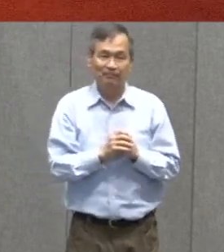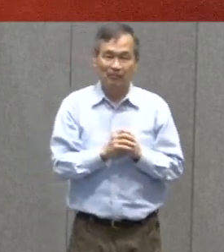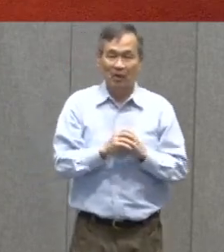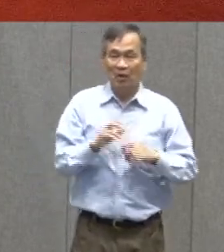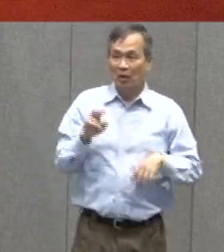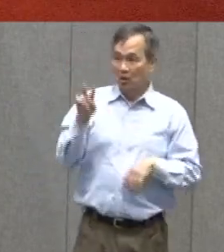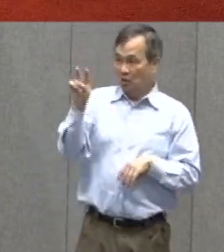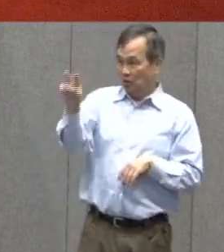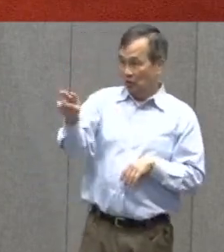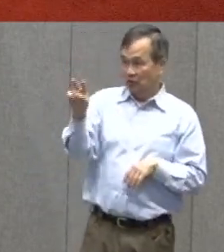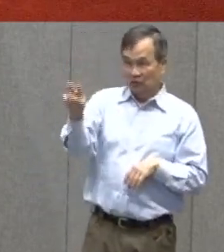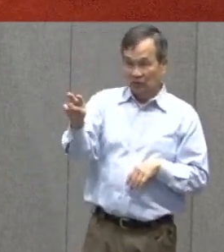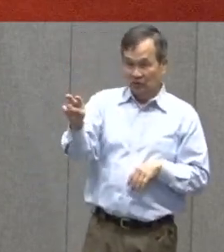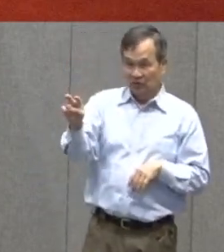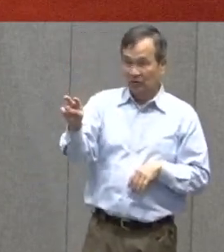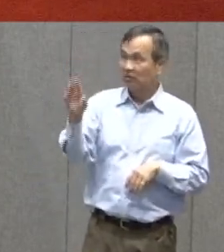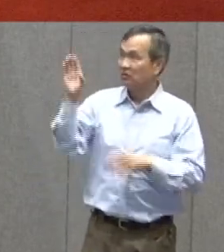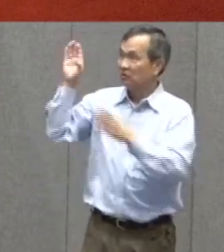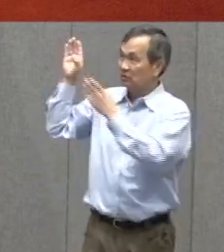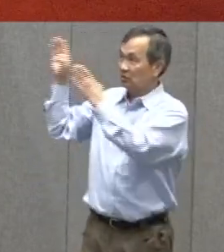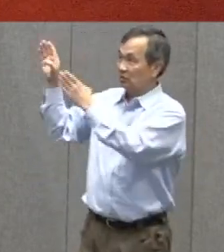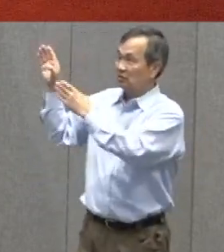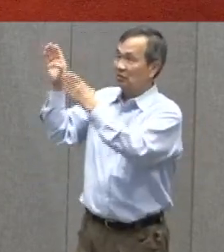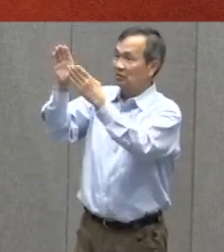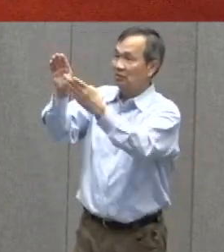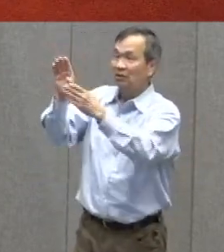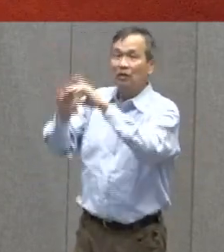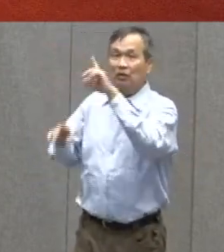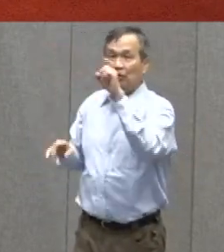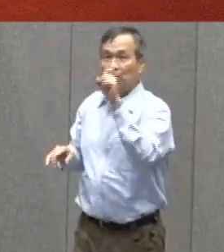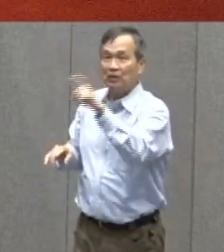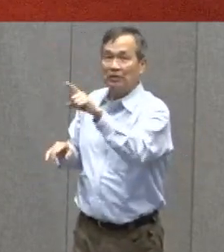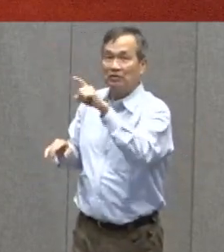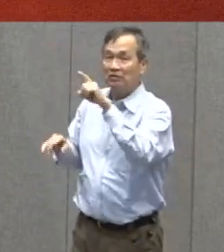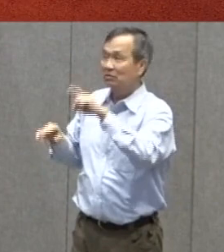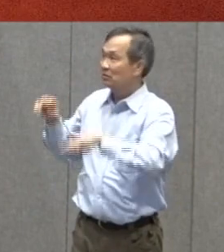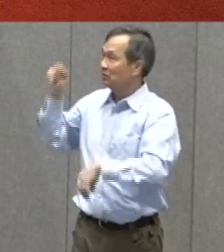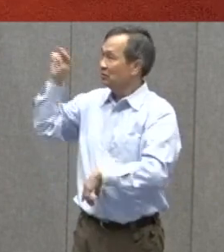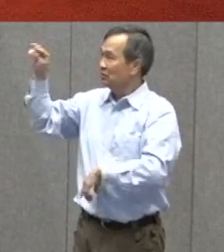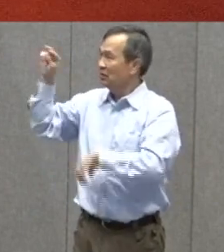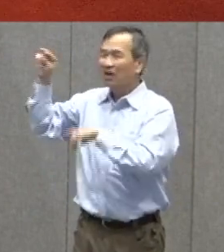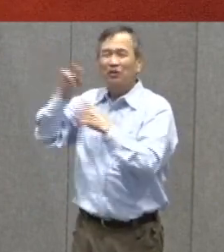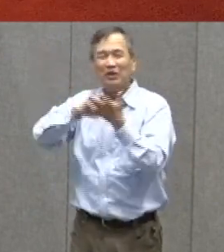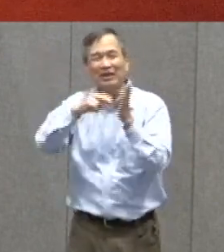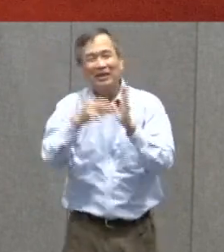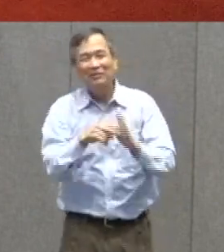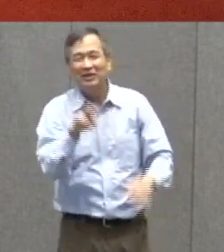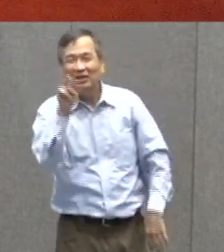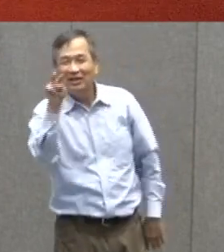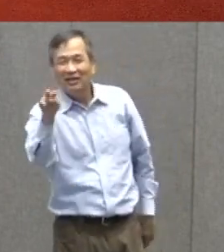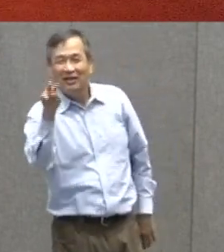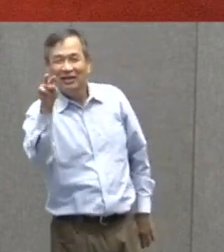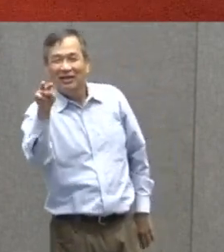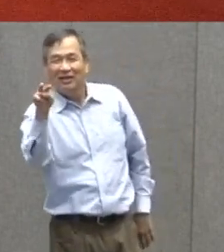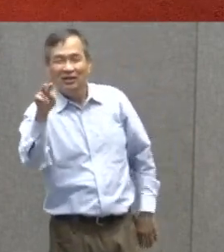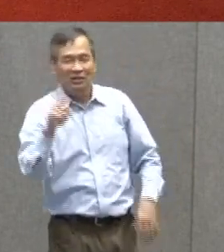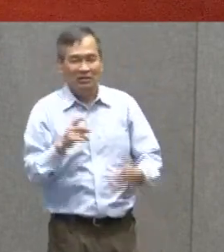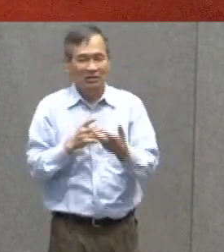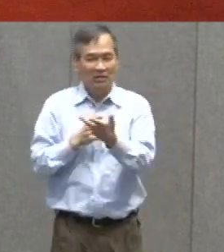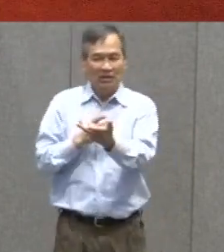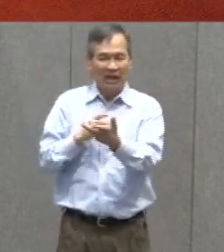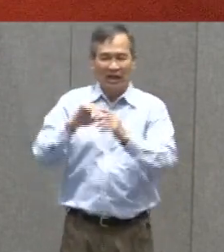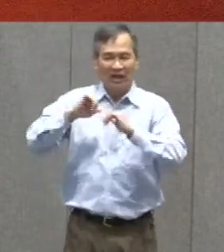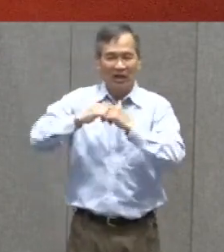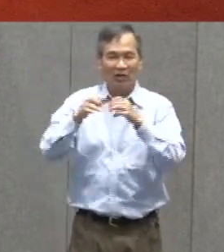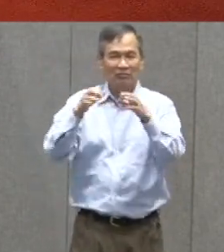the observations and questions, I want to talk a little bit about what are observations and what are not observations.